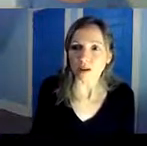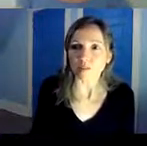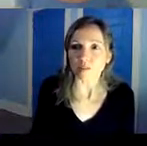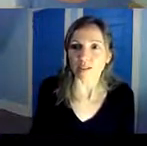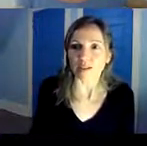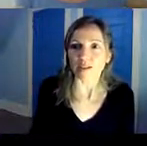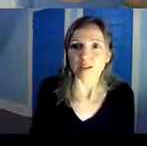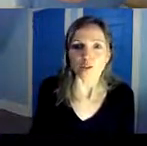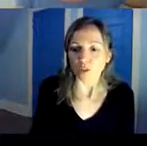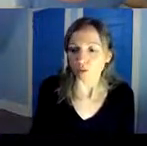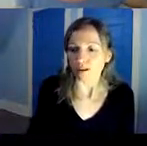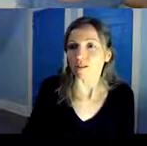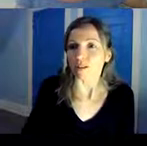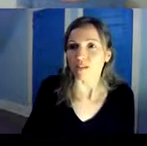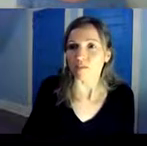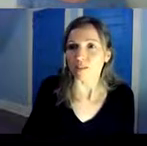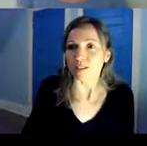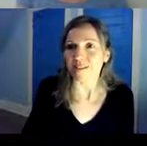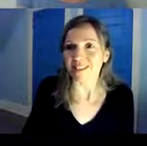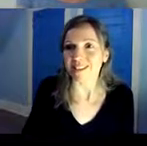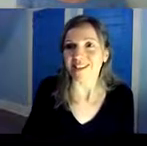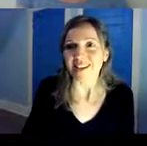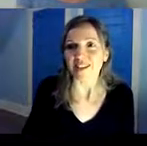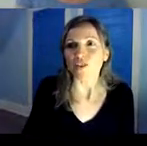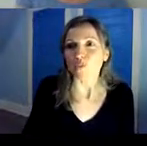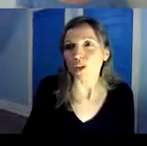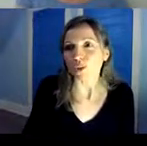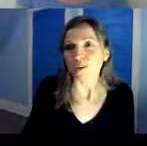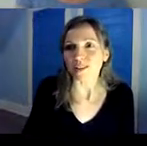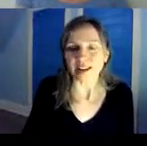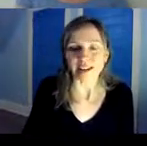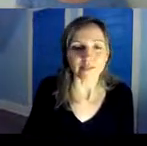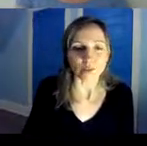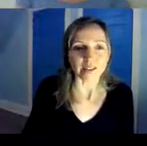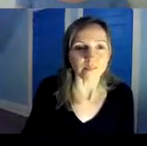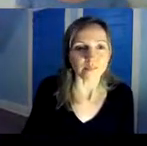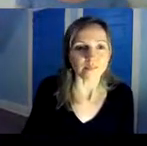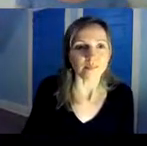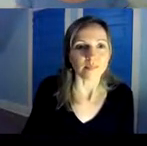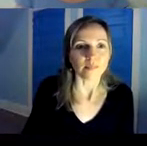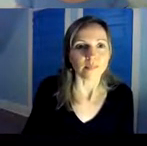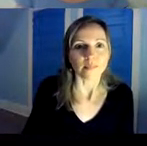it's not possible. And don't be too hard on yourself if it isn't. Just work towards that if you can.